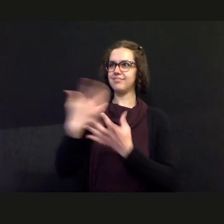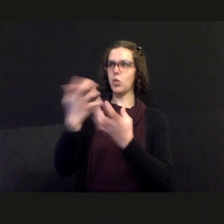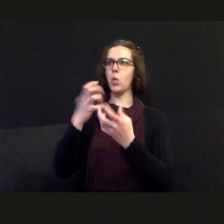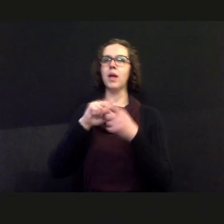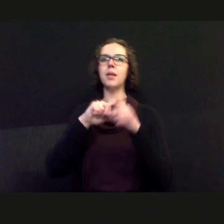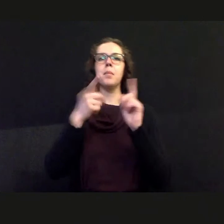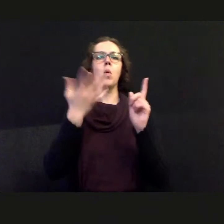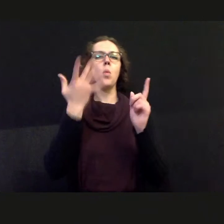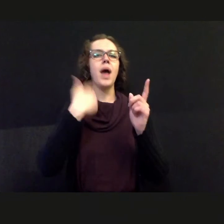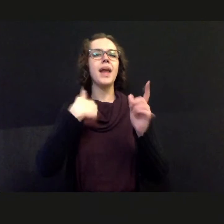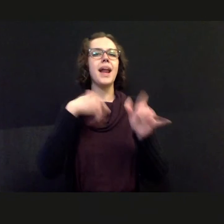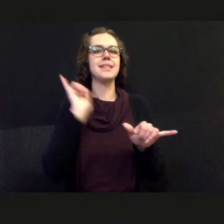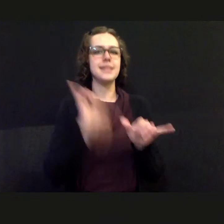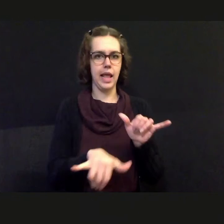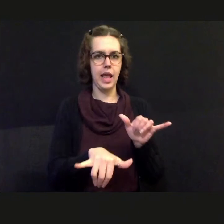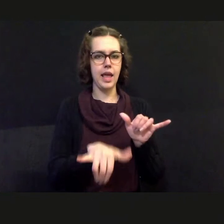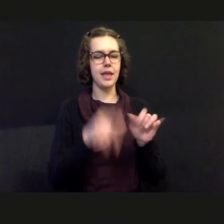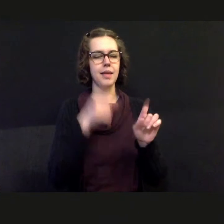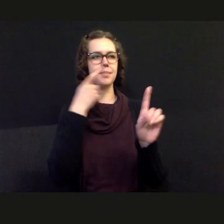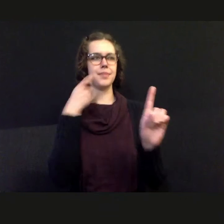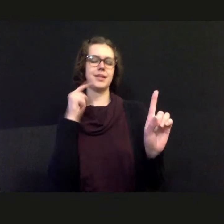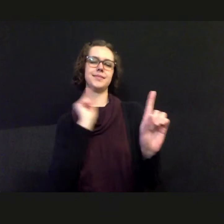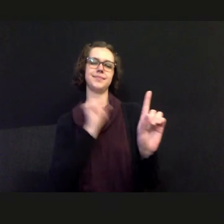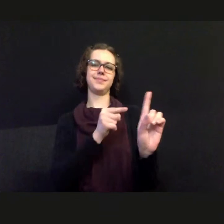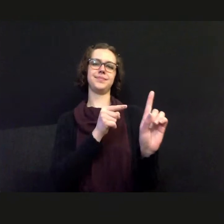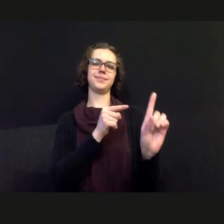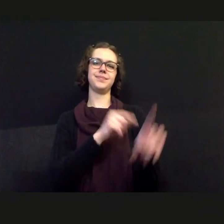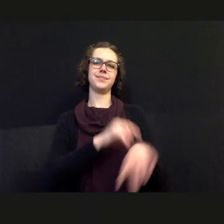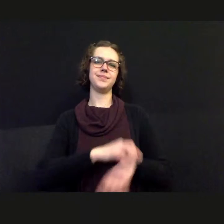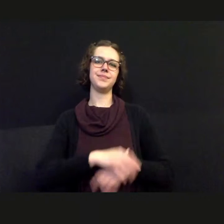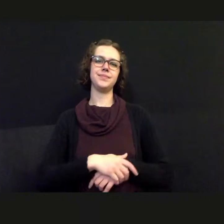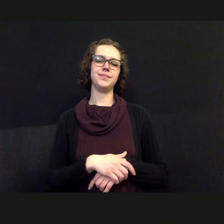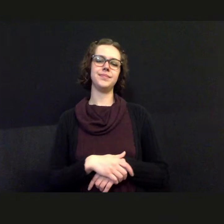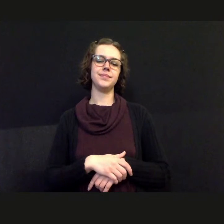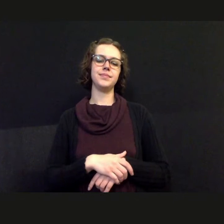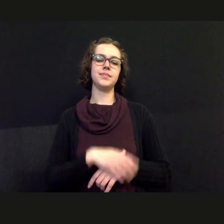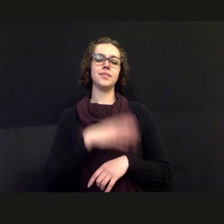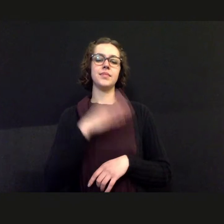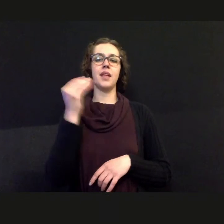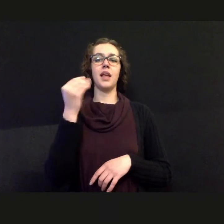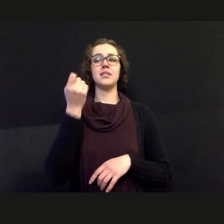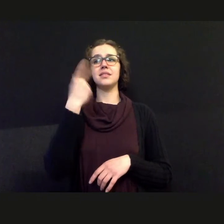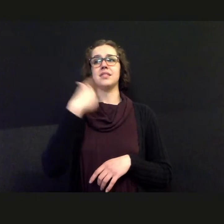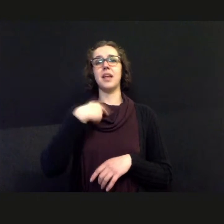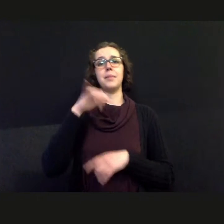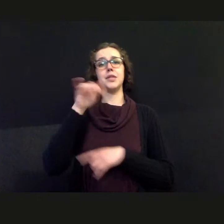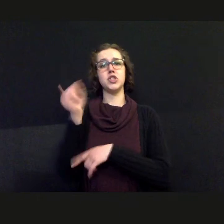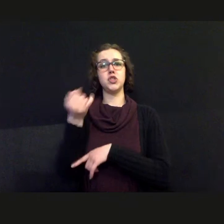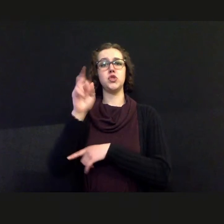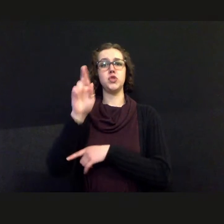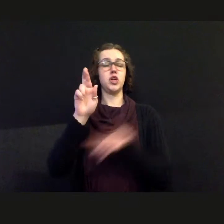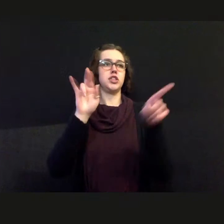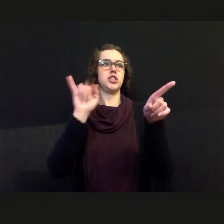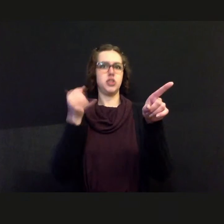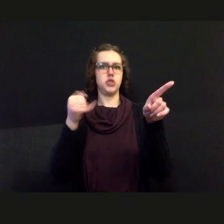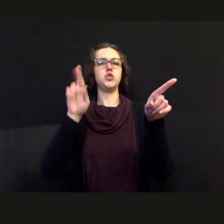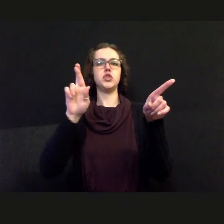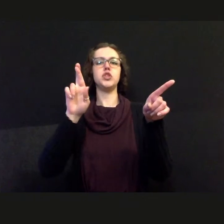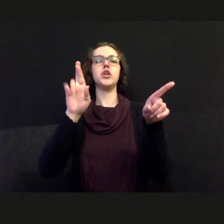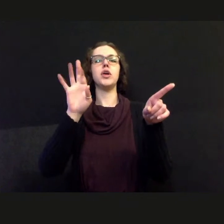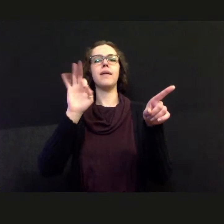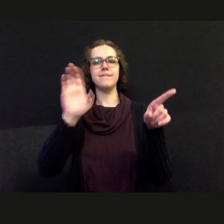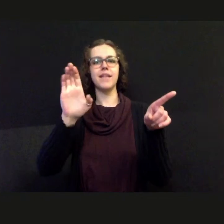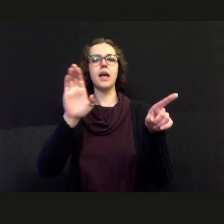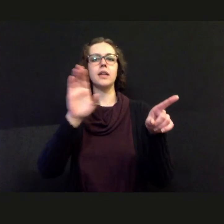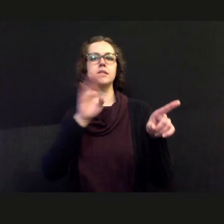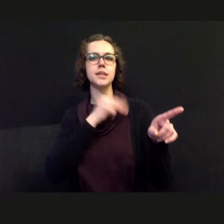was very much because of Leila. And as a junior faculty member, she tossed that